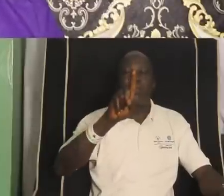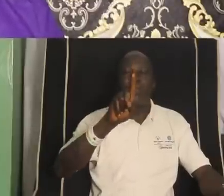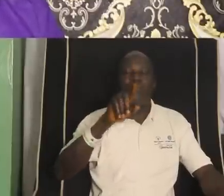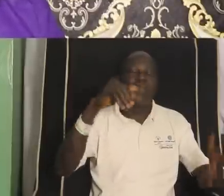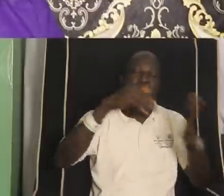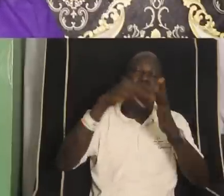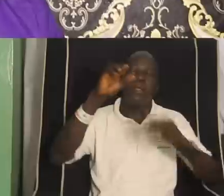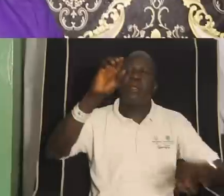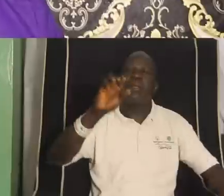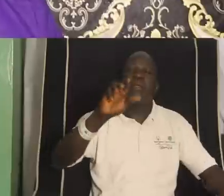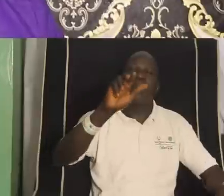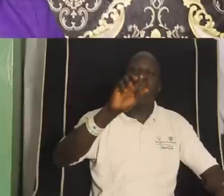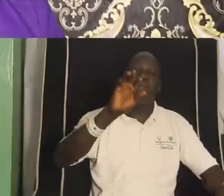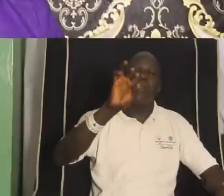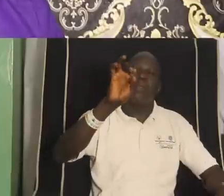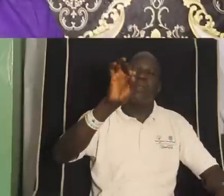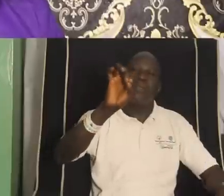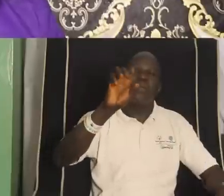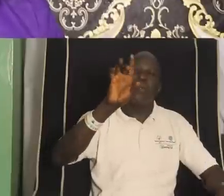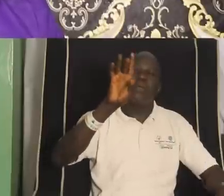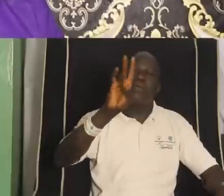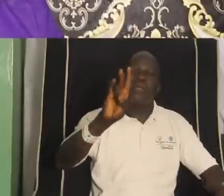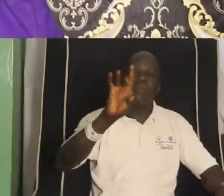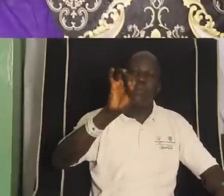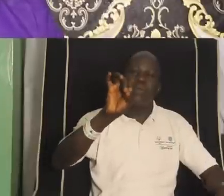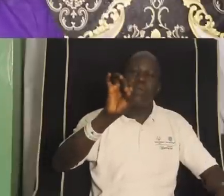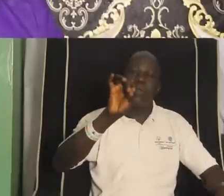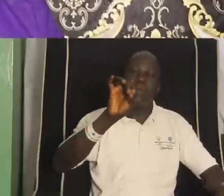070 070 86 86 86 73 73 71 71 Gbọ́dọ̀ kan si. Yet again.